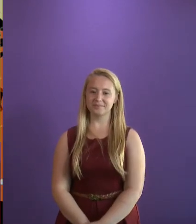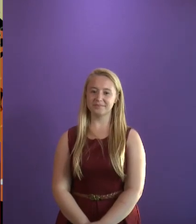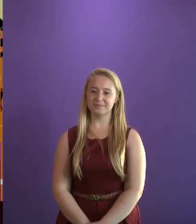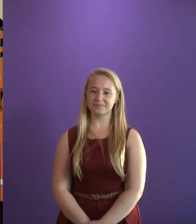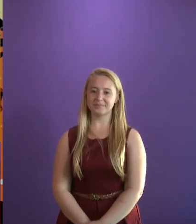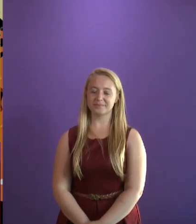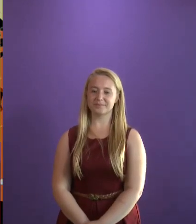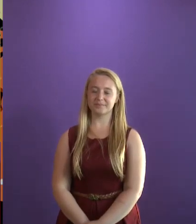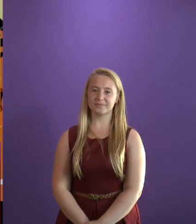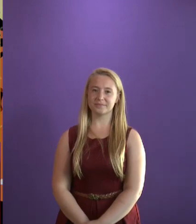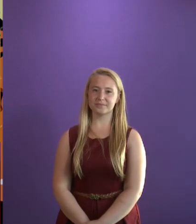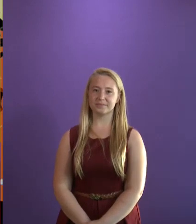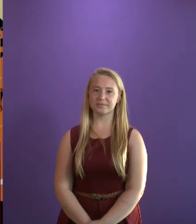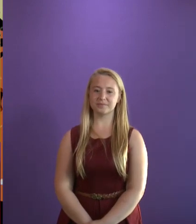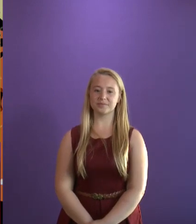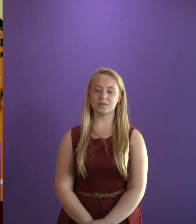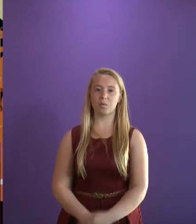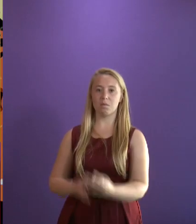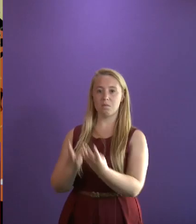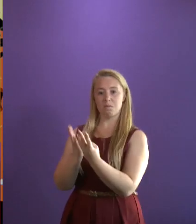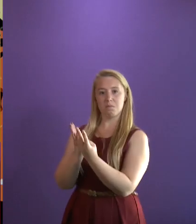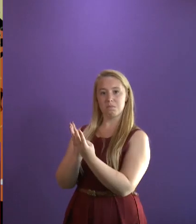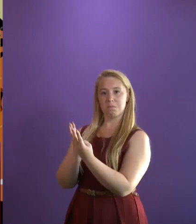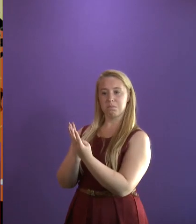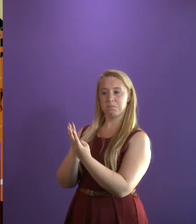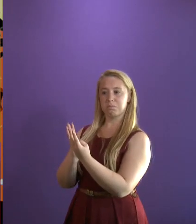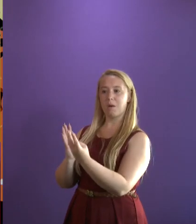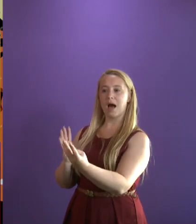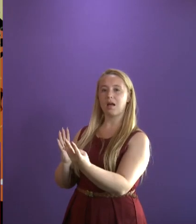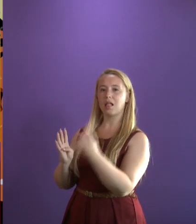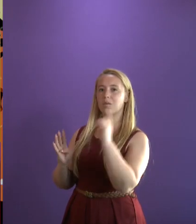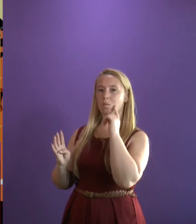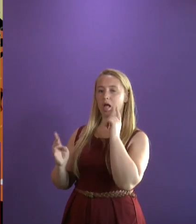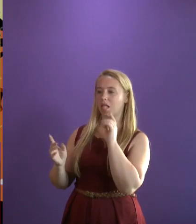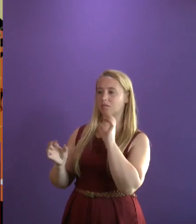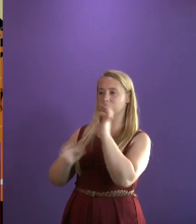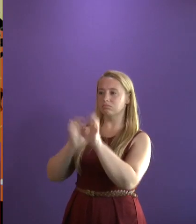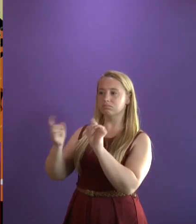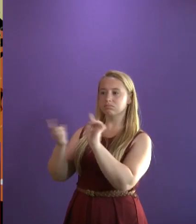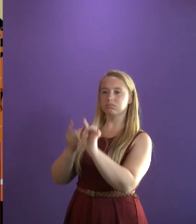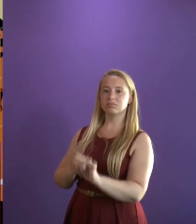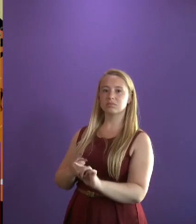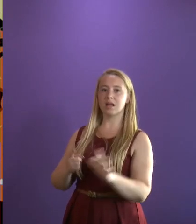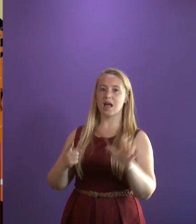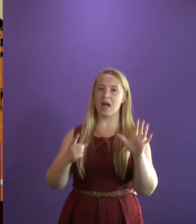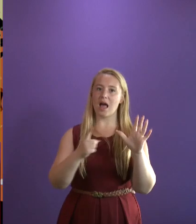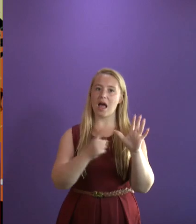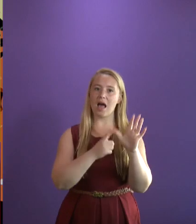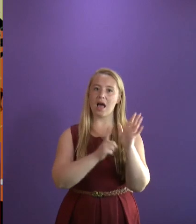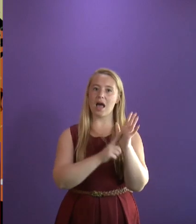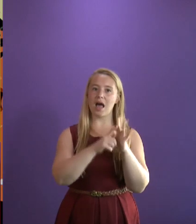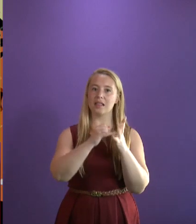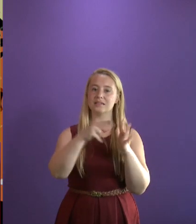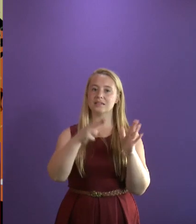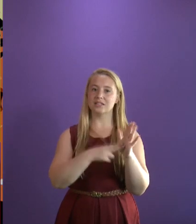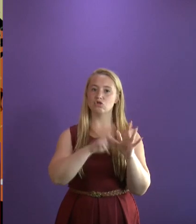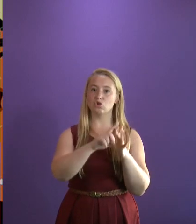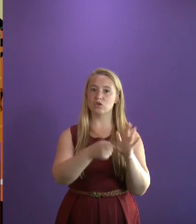So, here in the panel, and shortly to answer your questions, we have Alison Johnson,